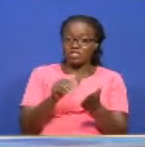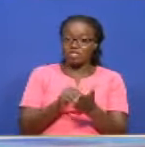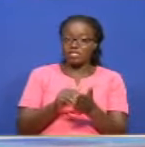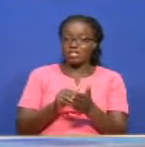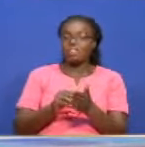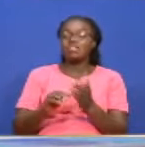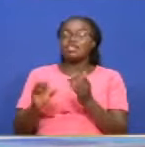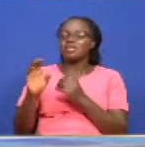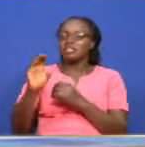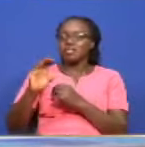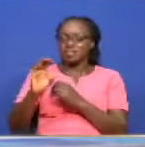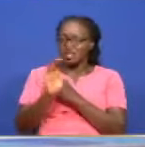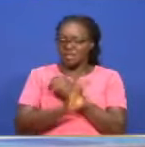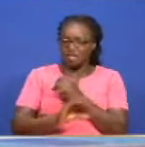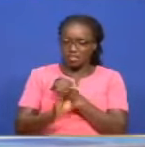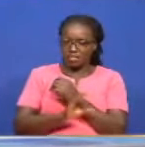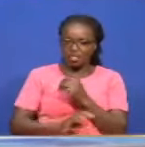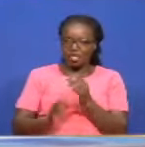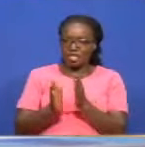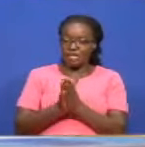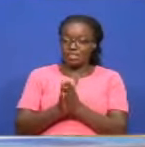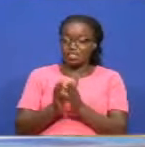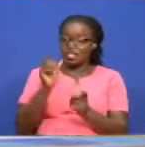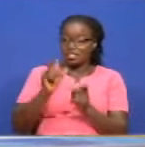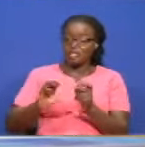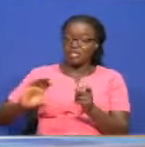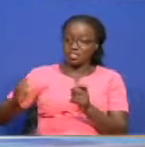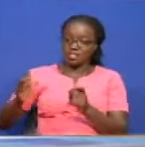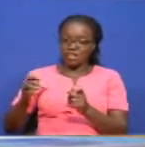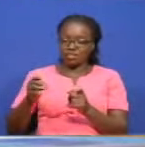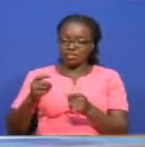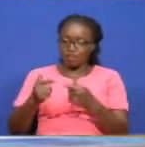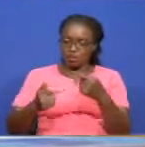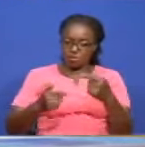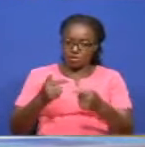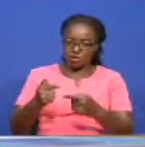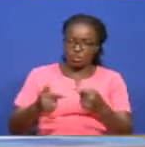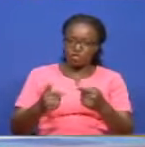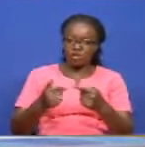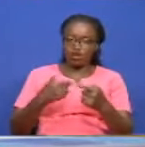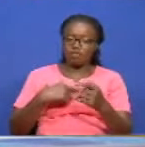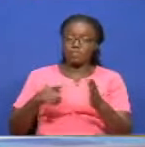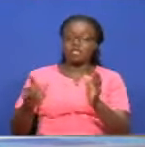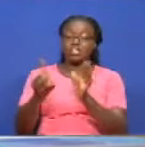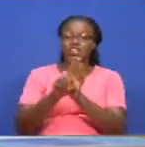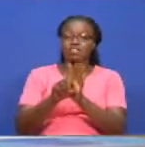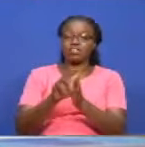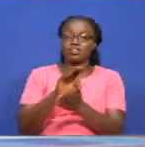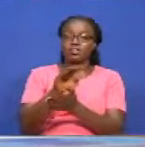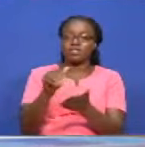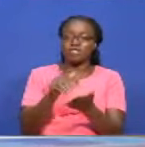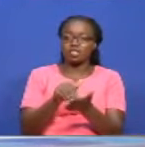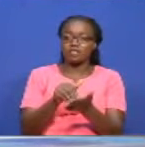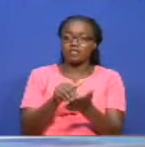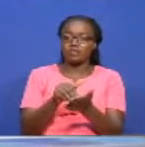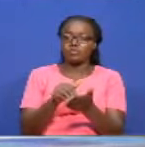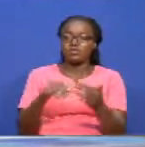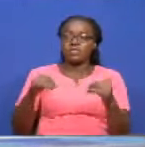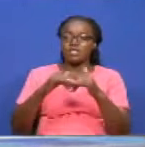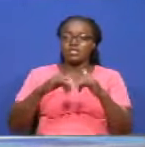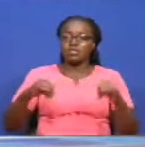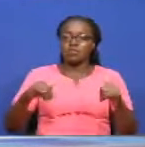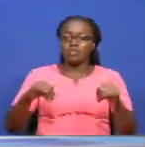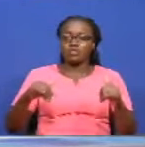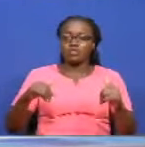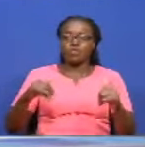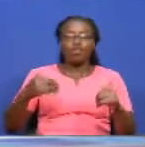has tried to set up one. And that is the whole process of getting into an isolation center. And actually, there is a separation in for